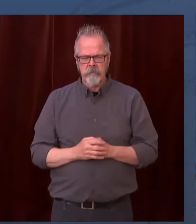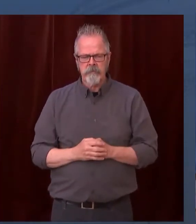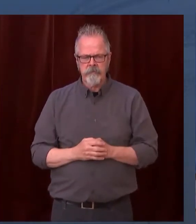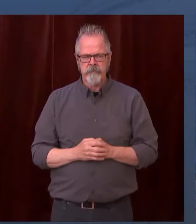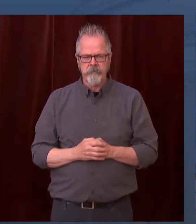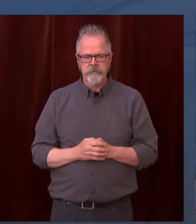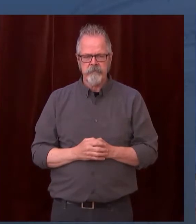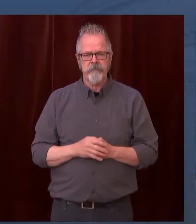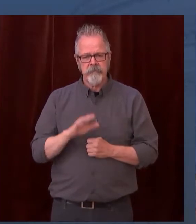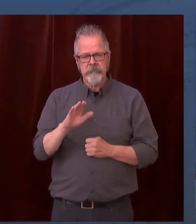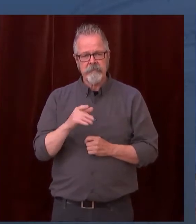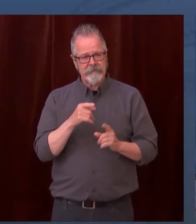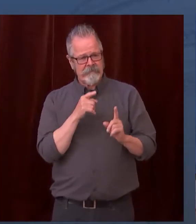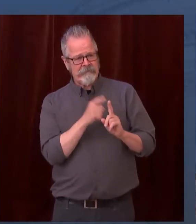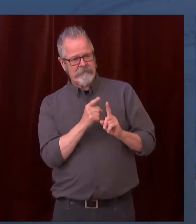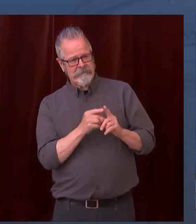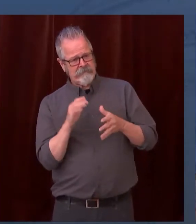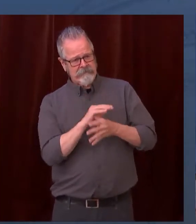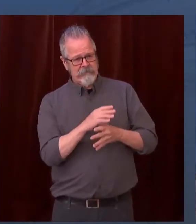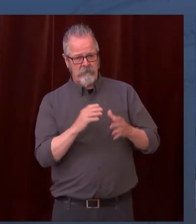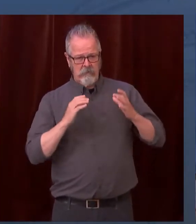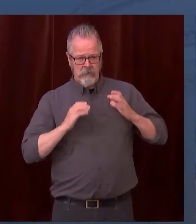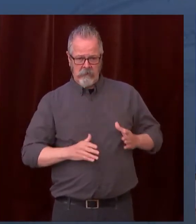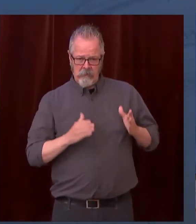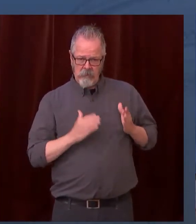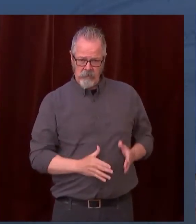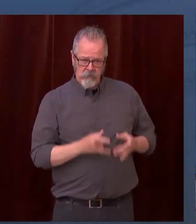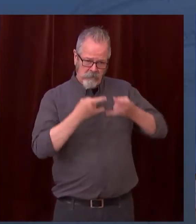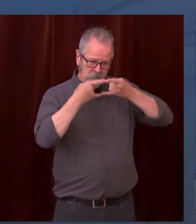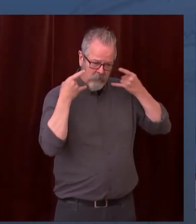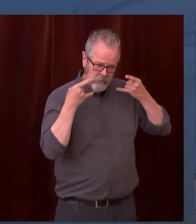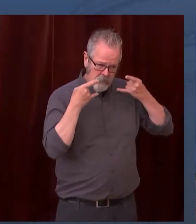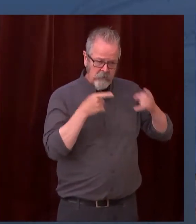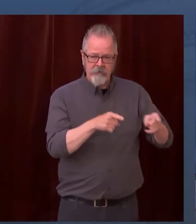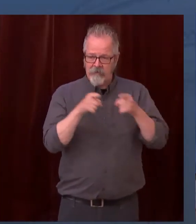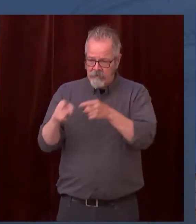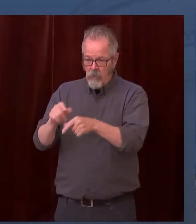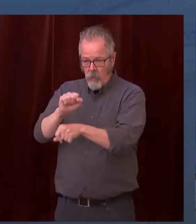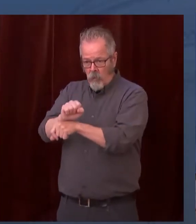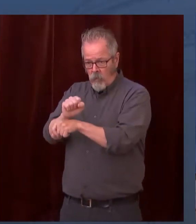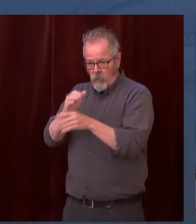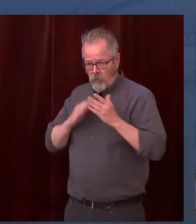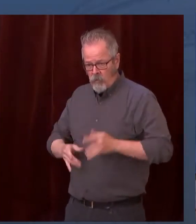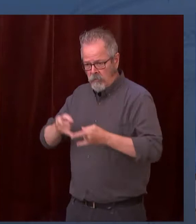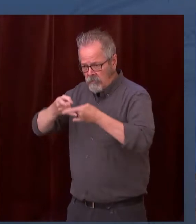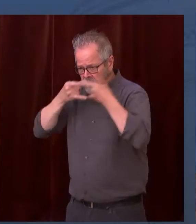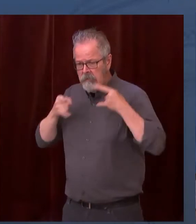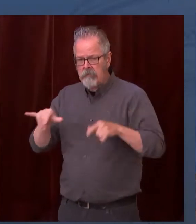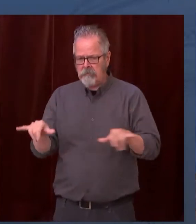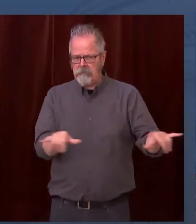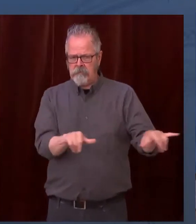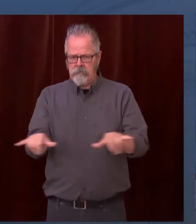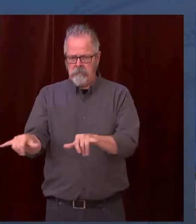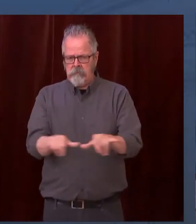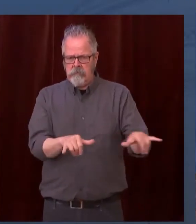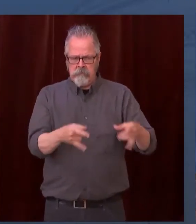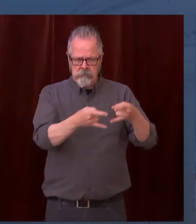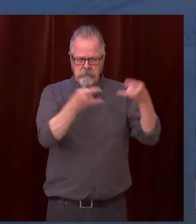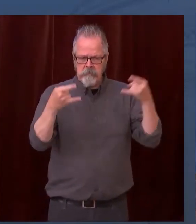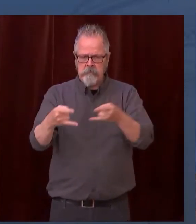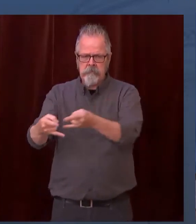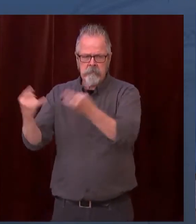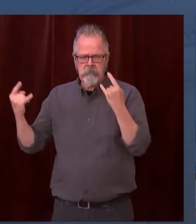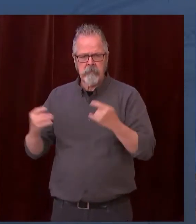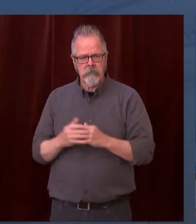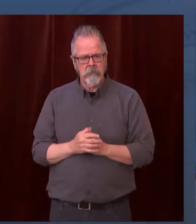that, under our labor and industry rules, that employers owe their employees a safe place to work so their employees don't get sick